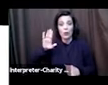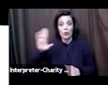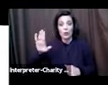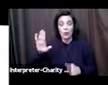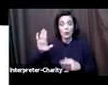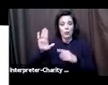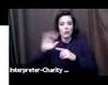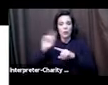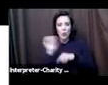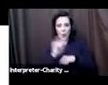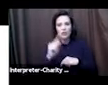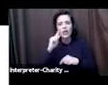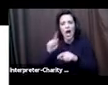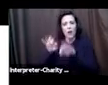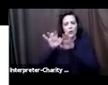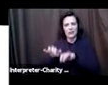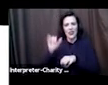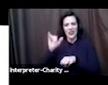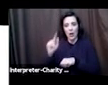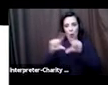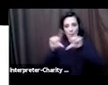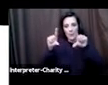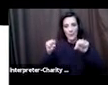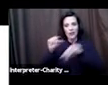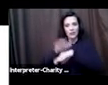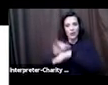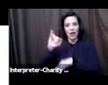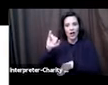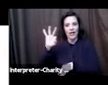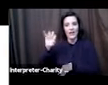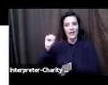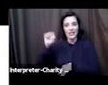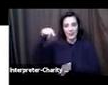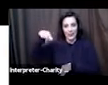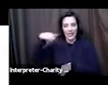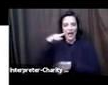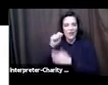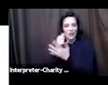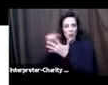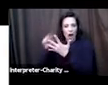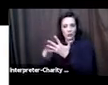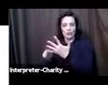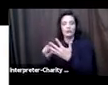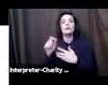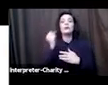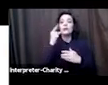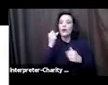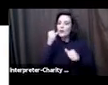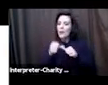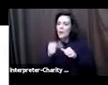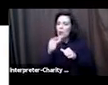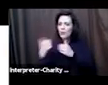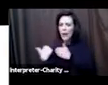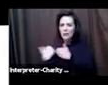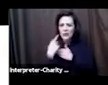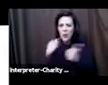about what you can put in that section. So just a reminder, assistive technology is everyone's responsibility.